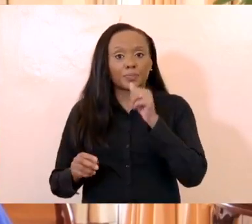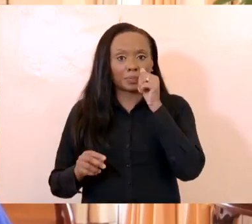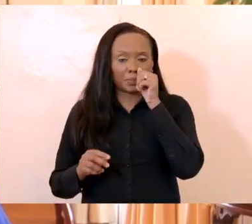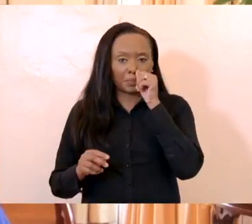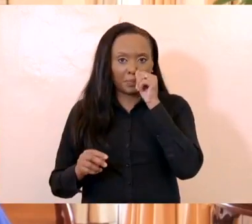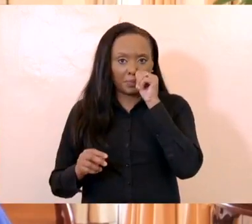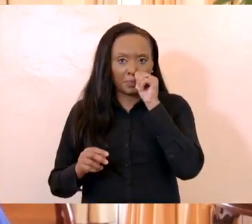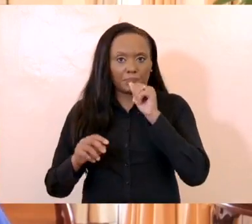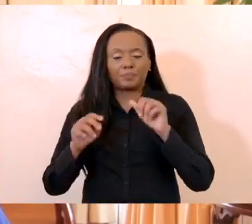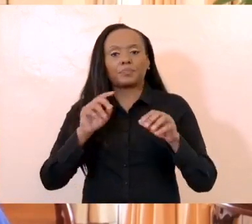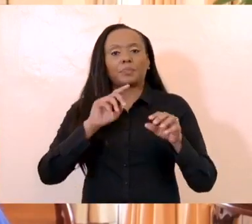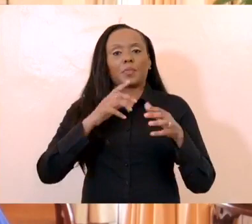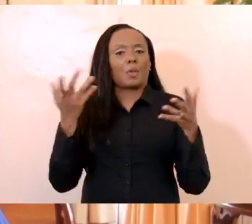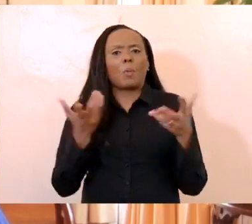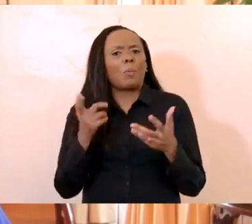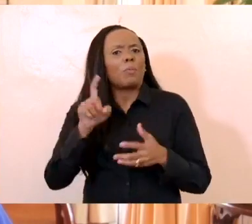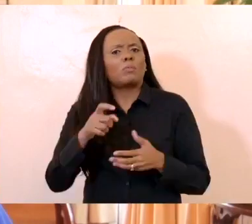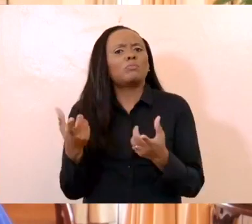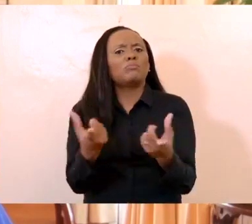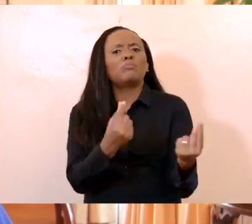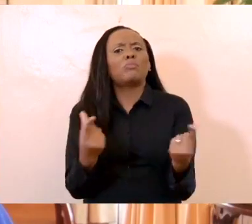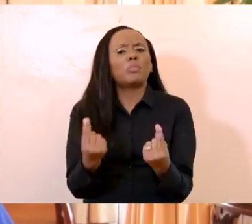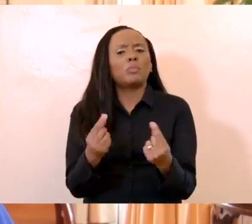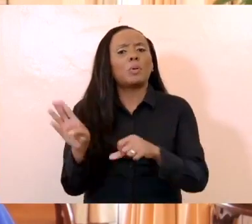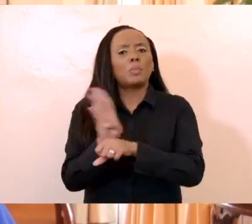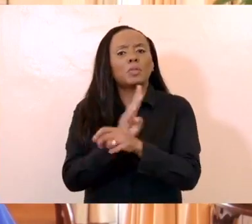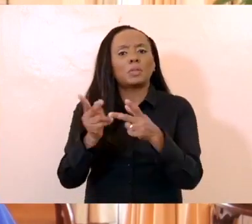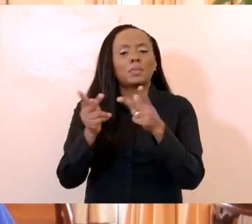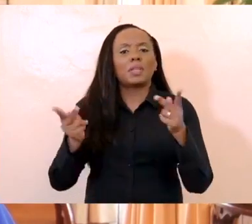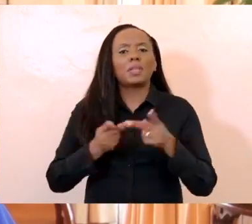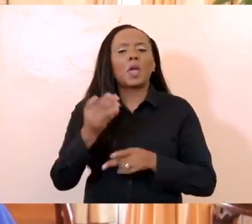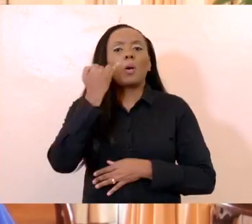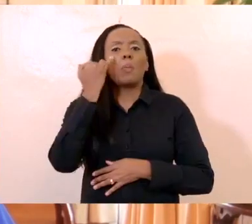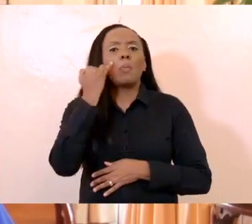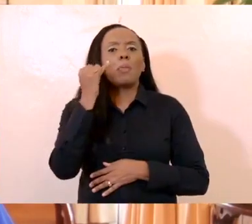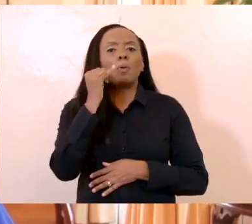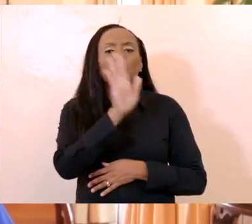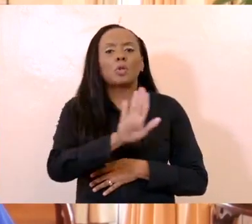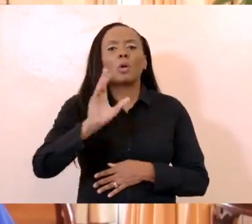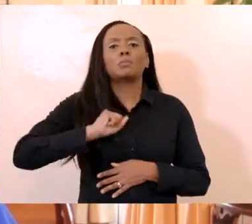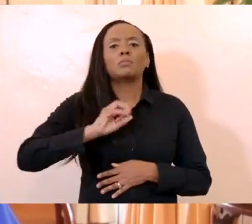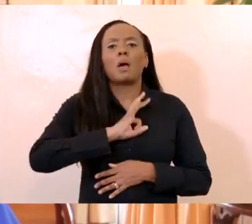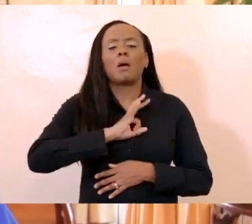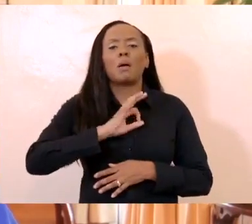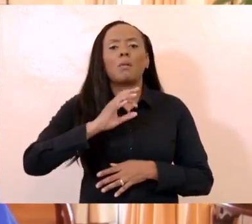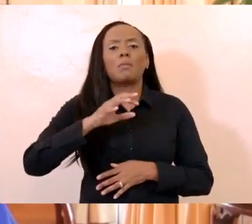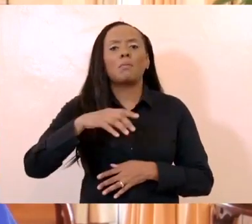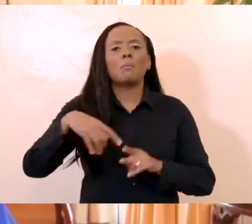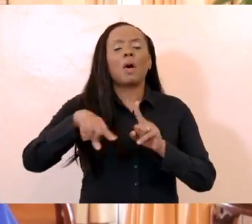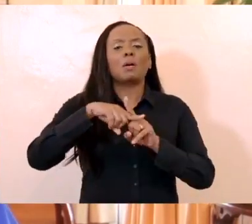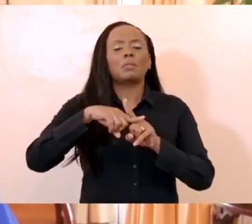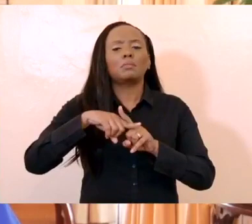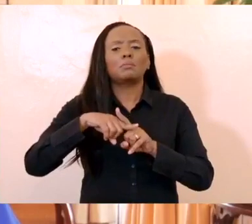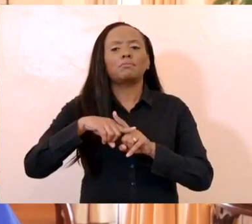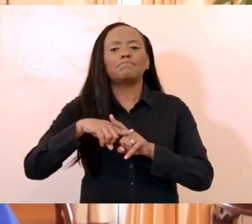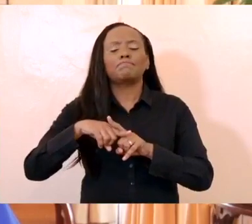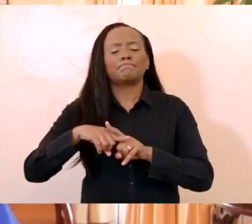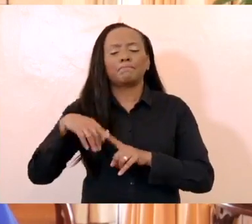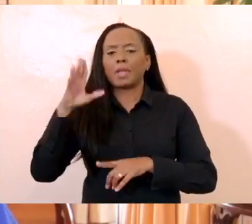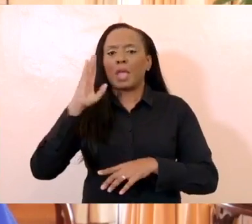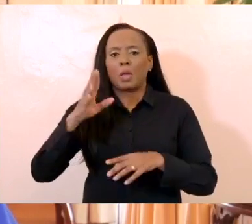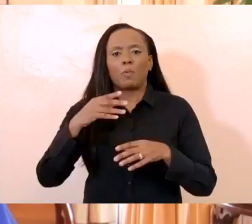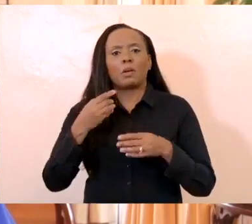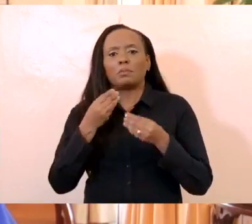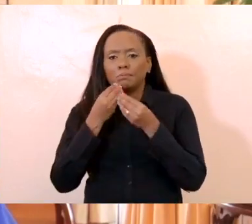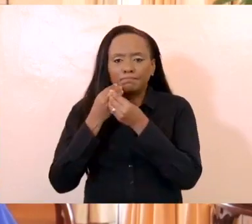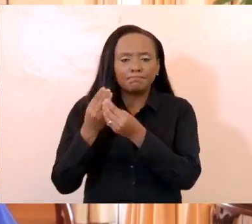in a business place or what should happen if an employee tests positive. He will guide families on